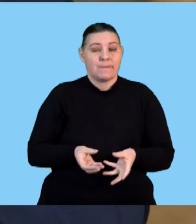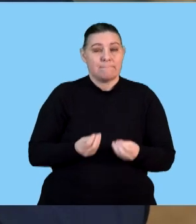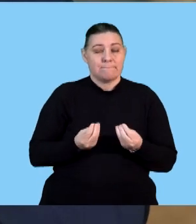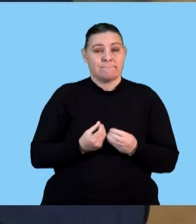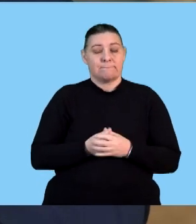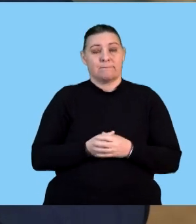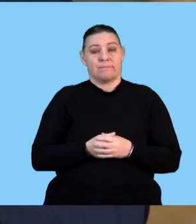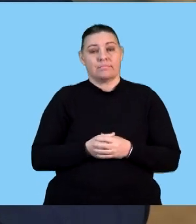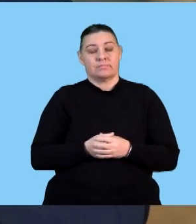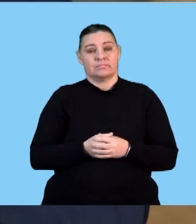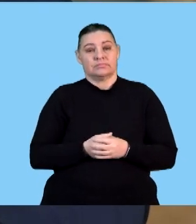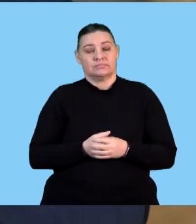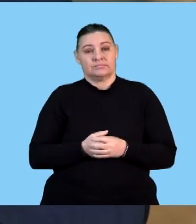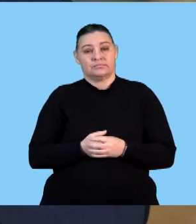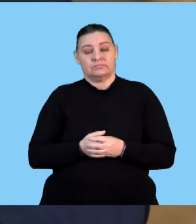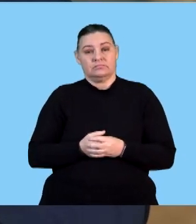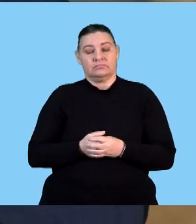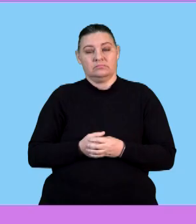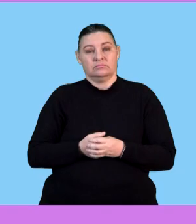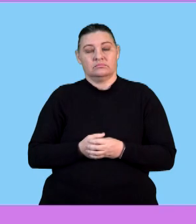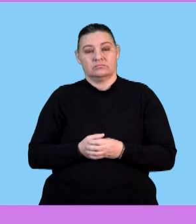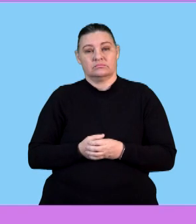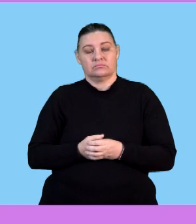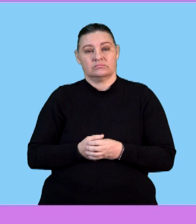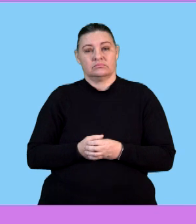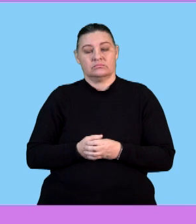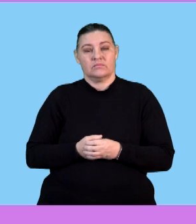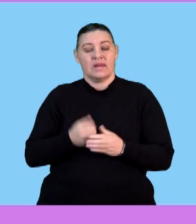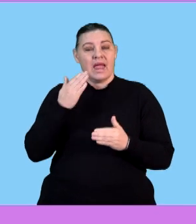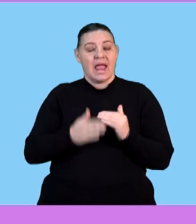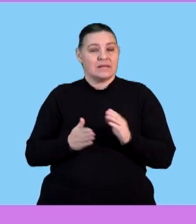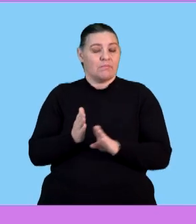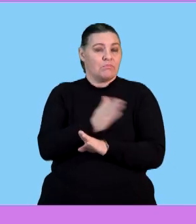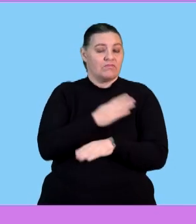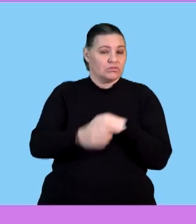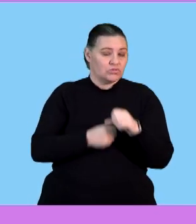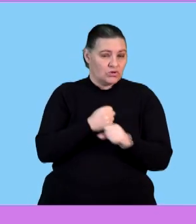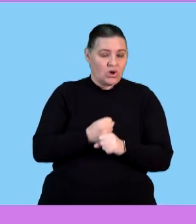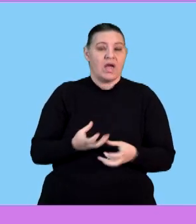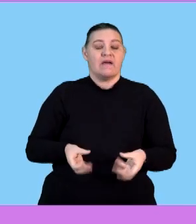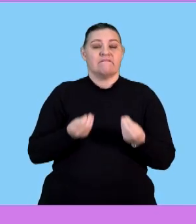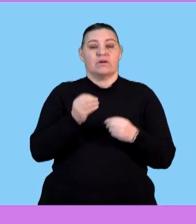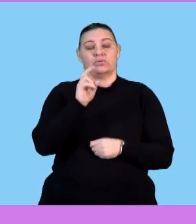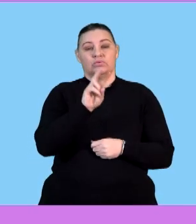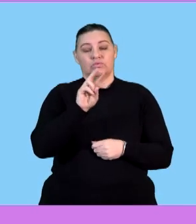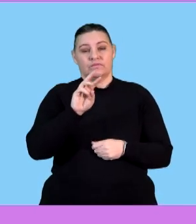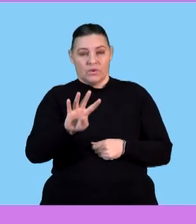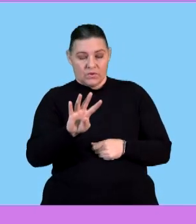take year 2. We're going to take the amount at the end of the previous year. We get